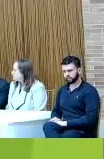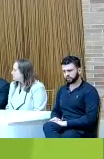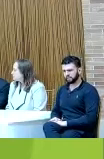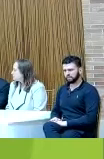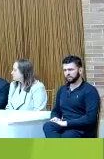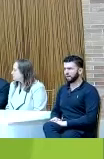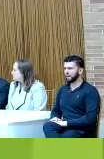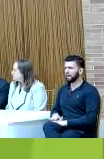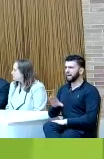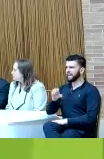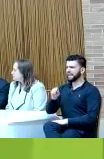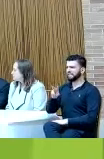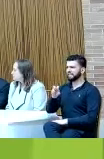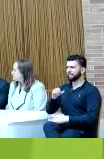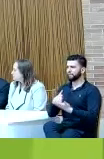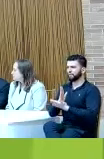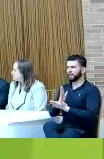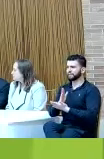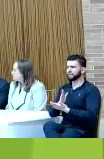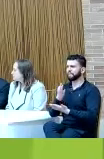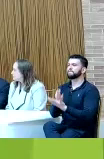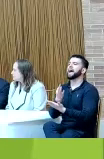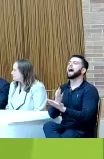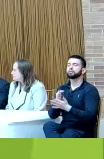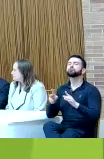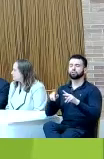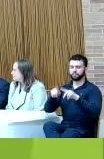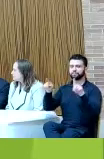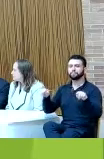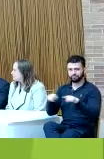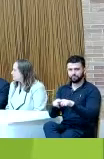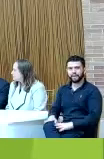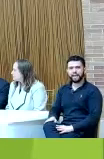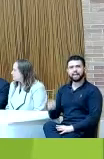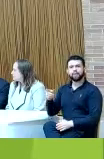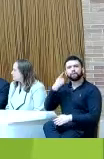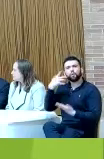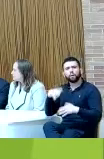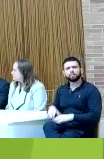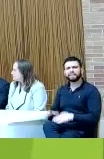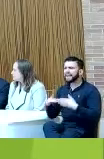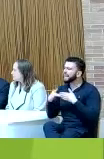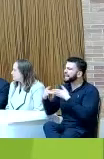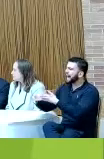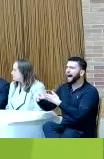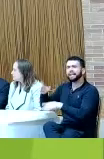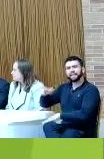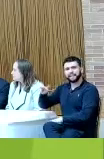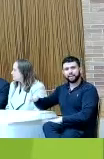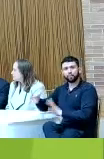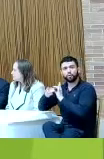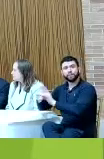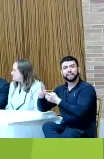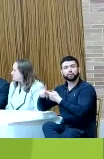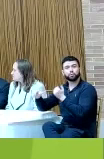Law and Public Safety which provided specific guidance to landlords as it pertains to assistance animals as well as